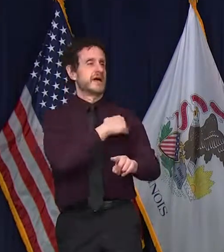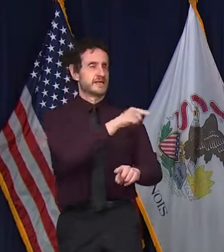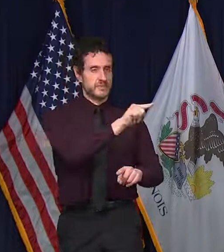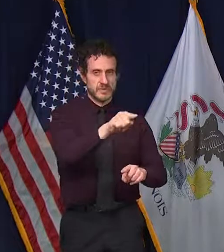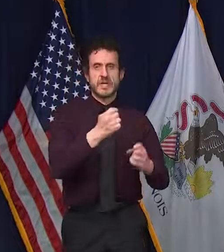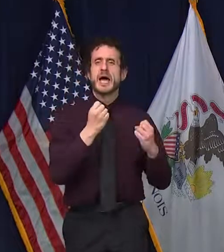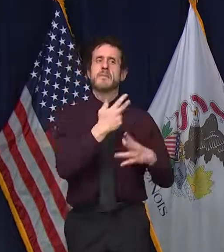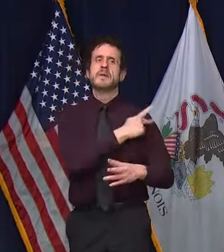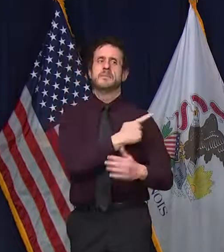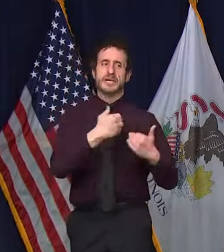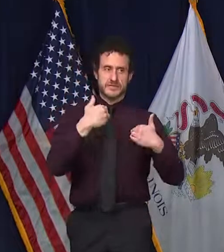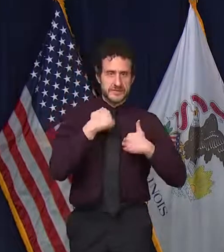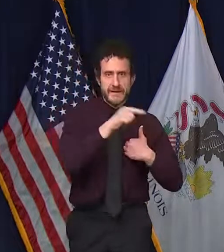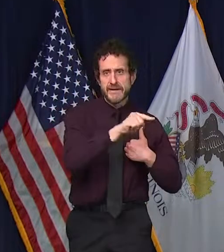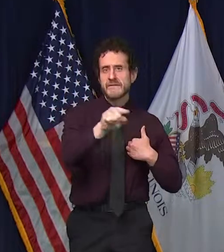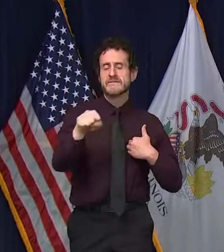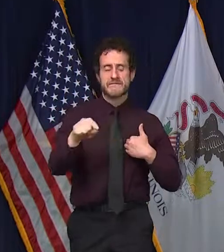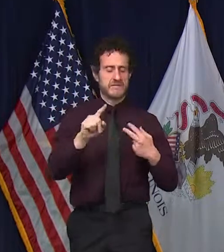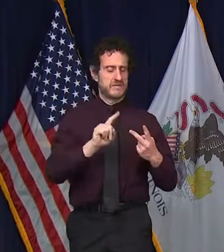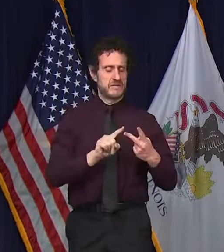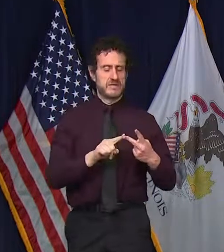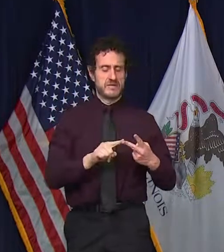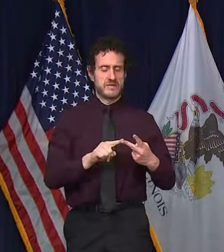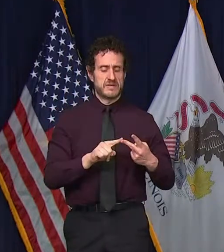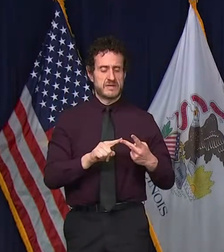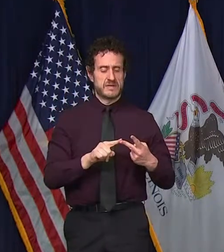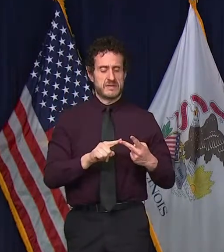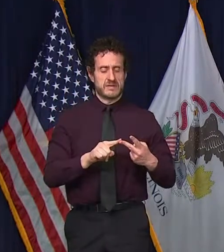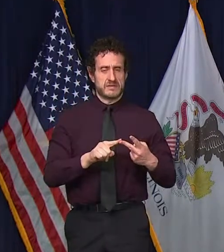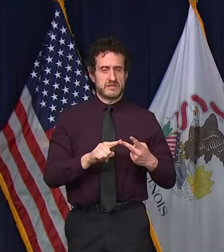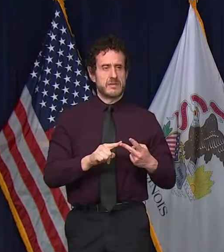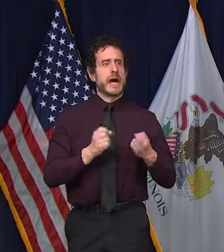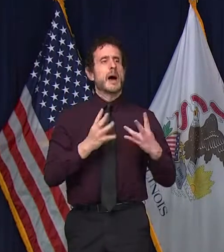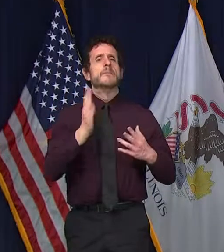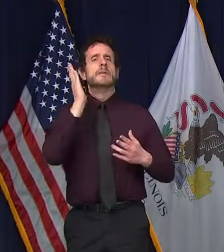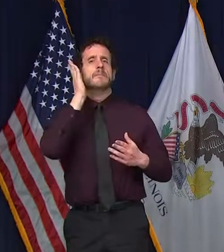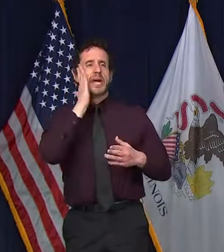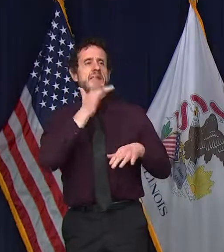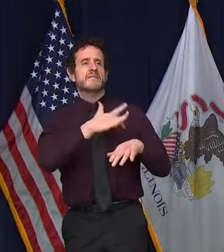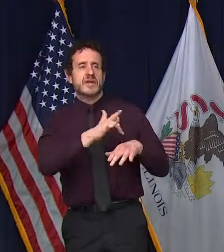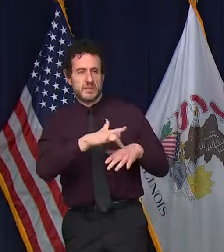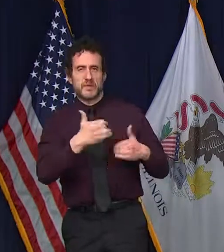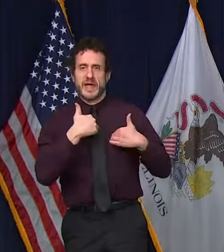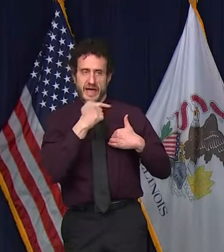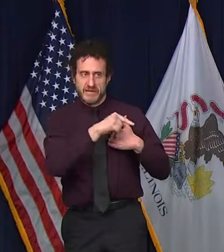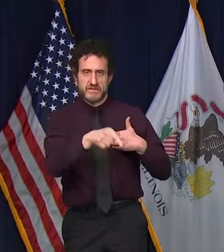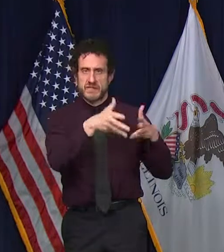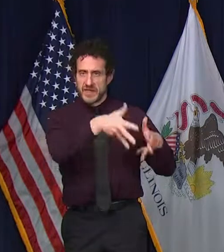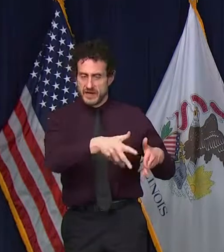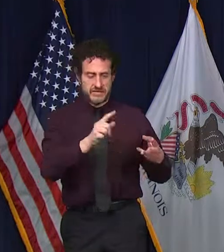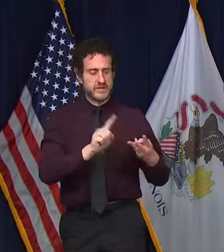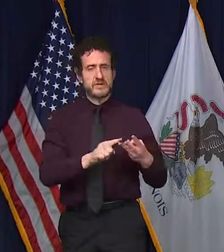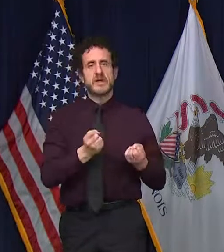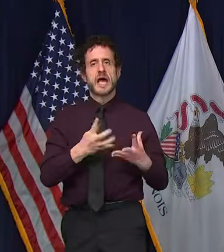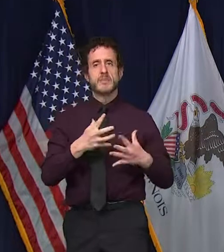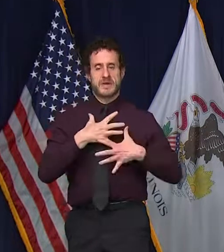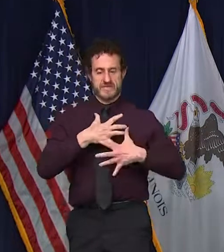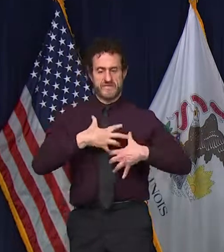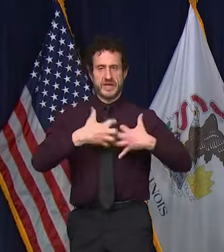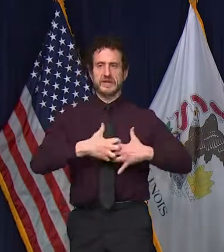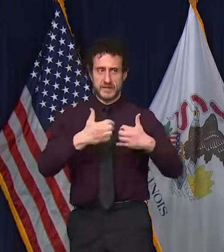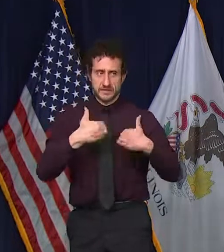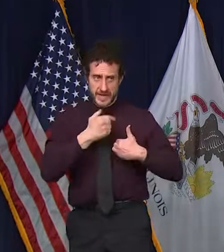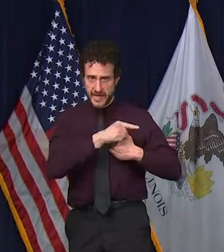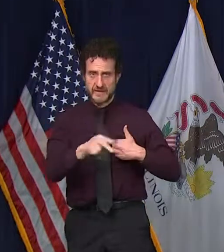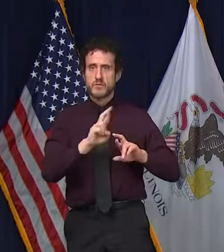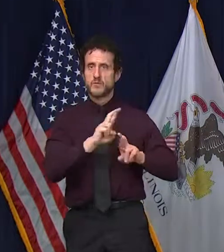of COVID-19 patients, as well as bed and ventilator use. Every hospital with